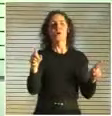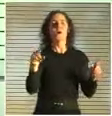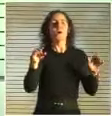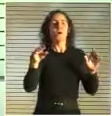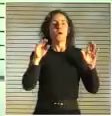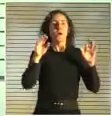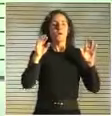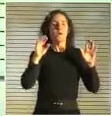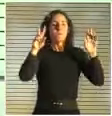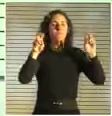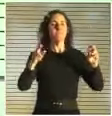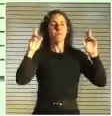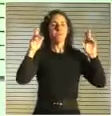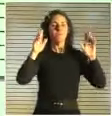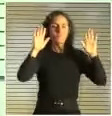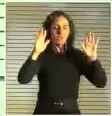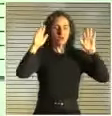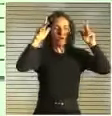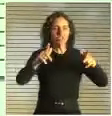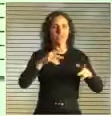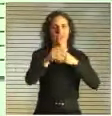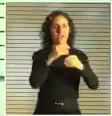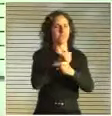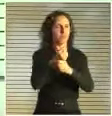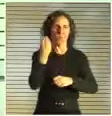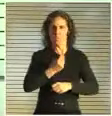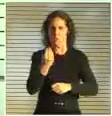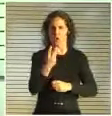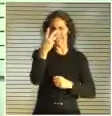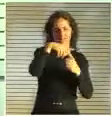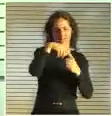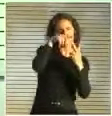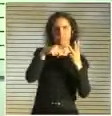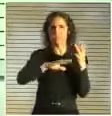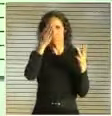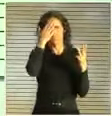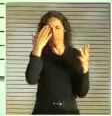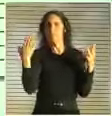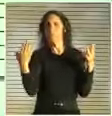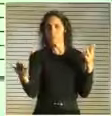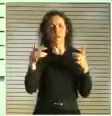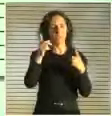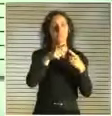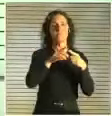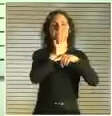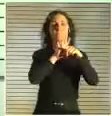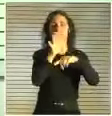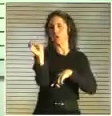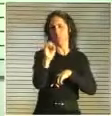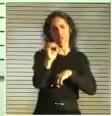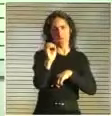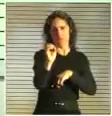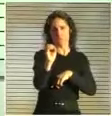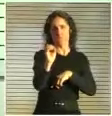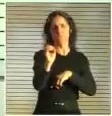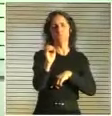things we're working on. One is the net zero transformation. So it has been mentioned by the gentleman from TUI, it's been mentioned by many people.